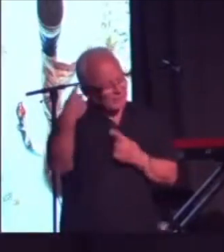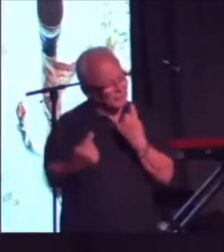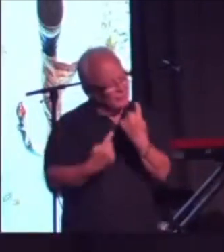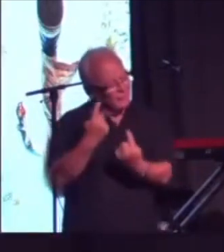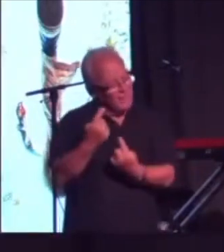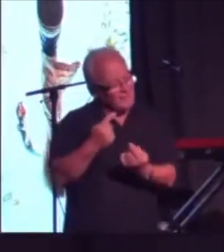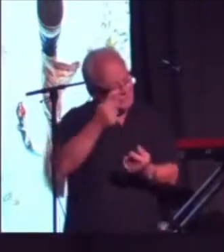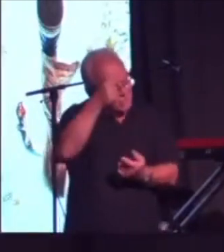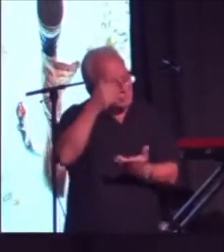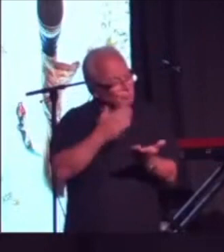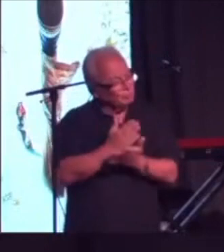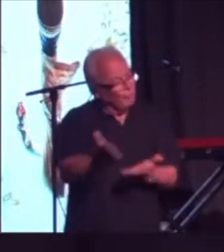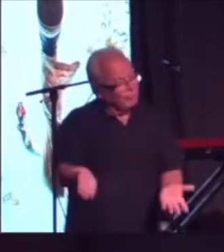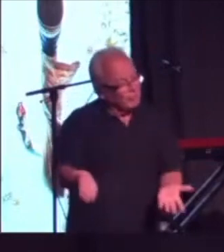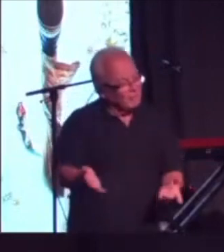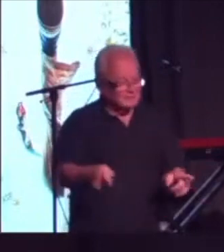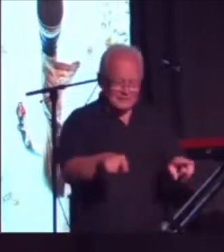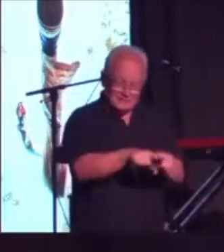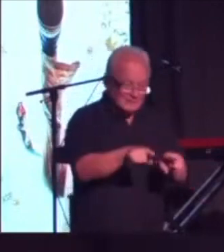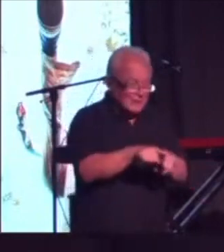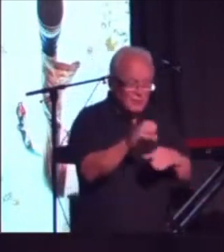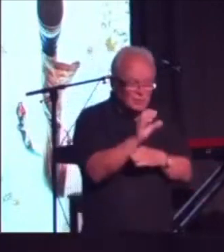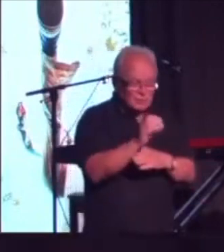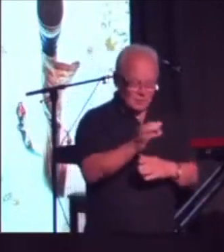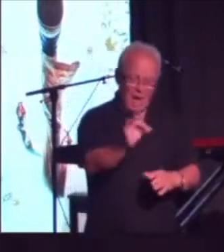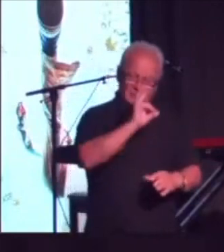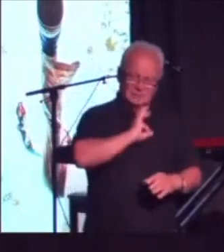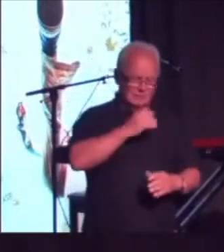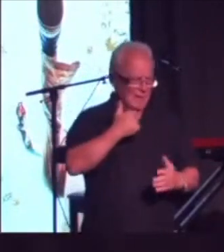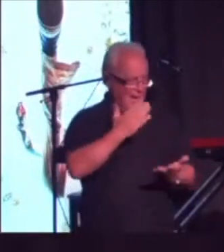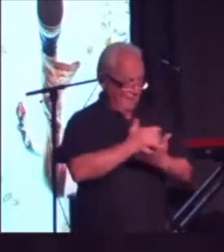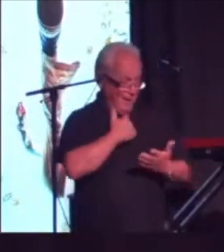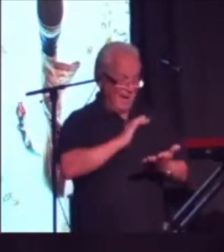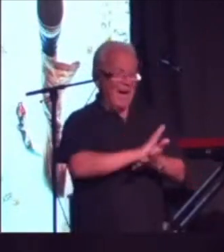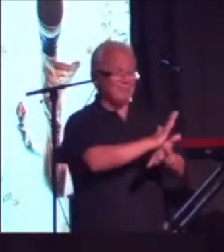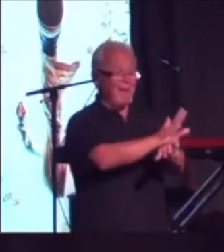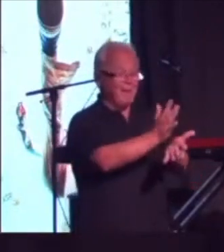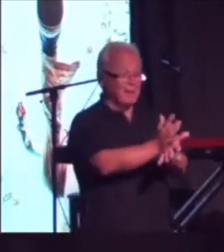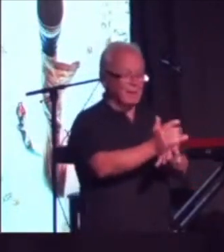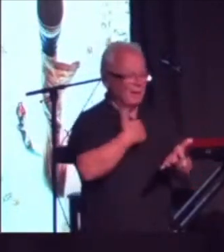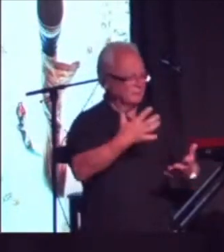to us all today, church. Am I happy? Am I prepared? Do I have the courage to